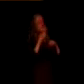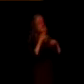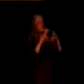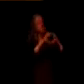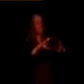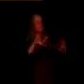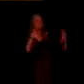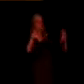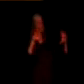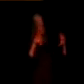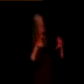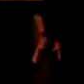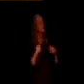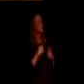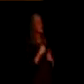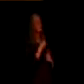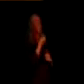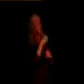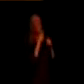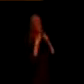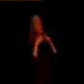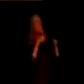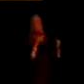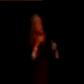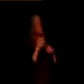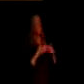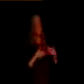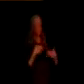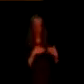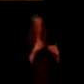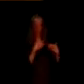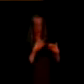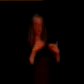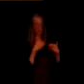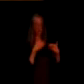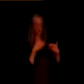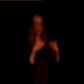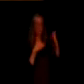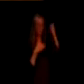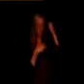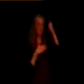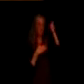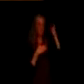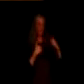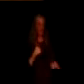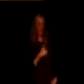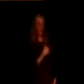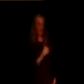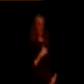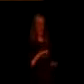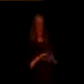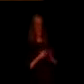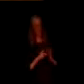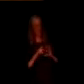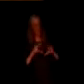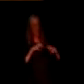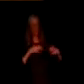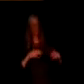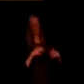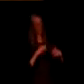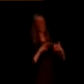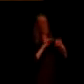didn't successfully process, and I say we, the grand earth science